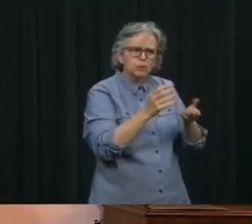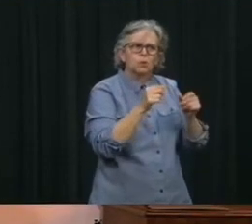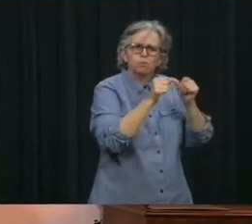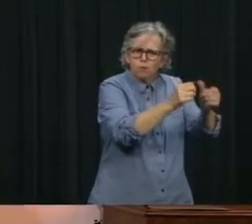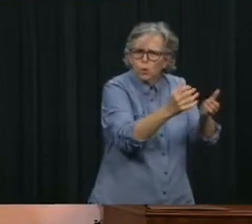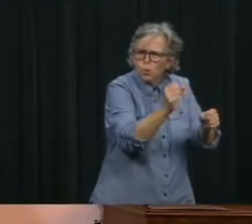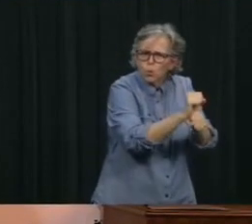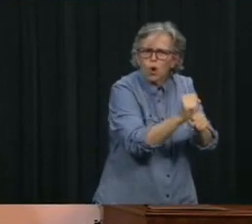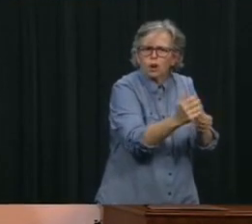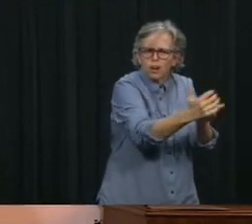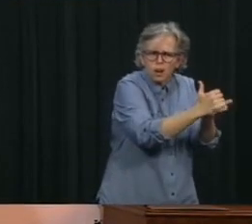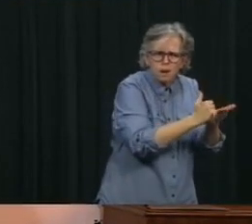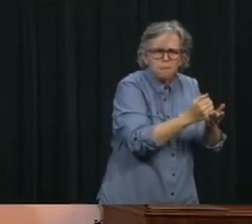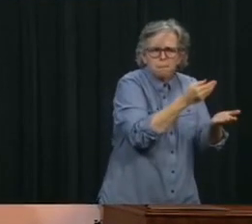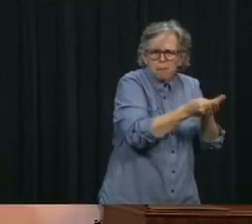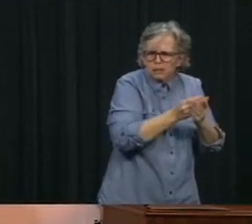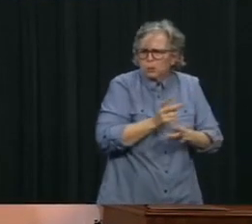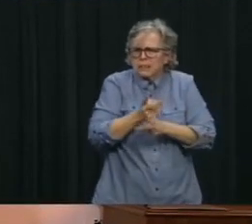keep our economy